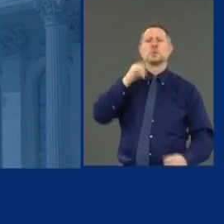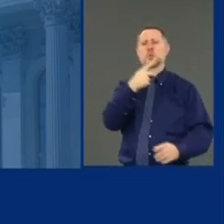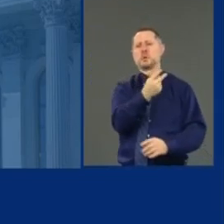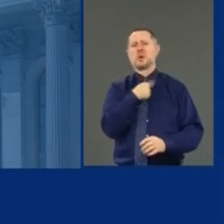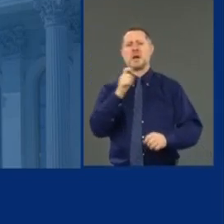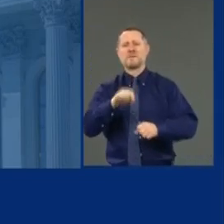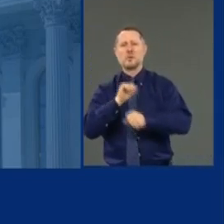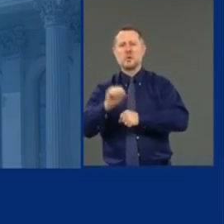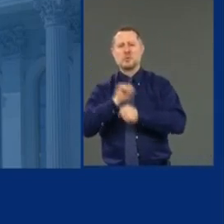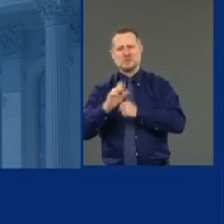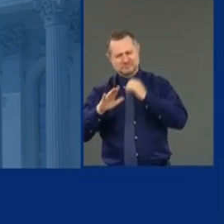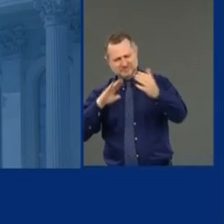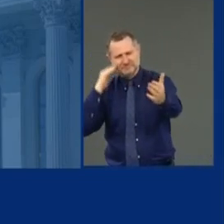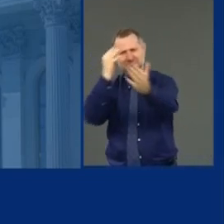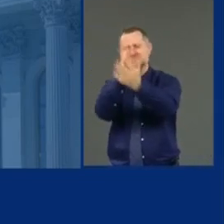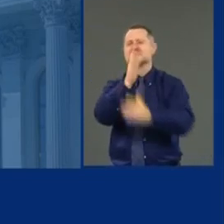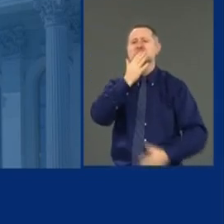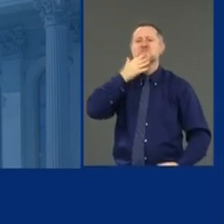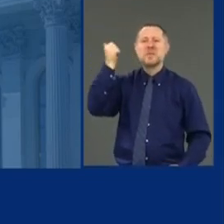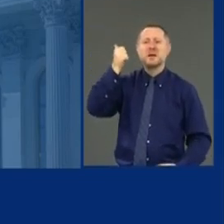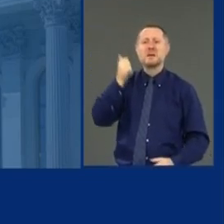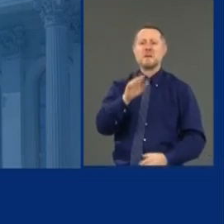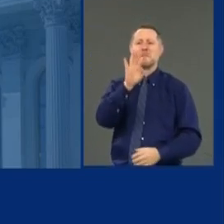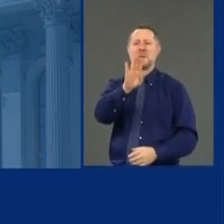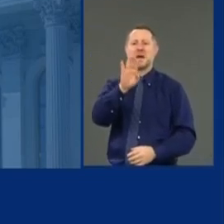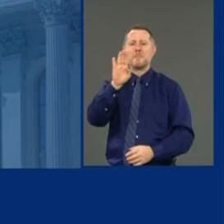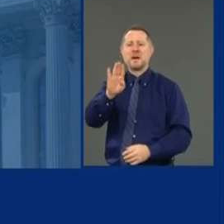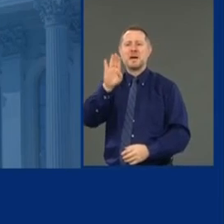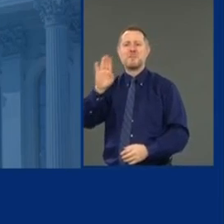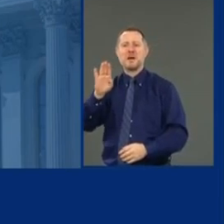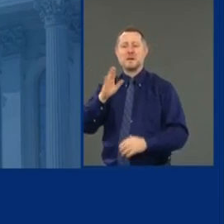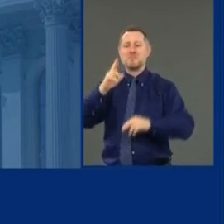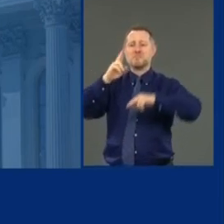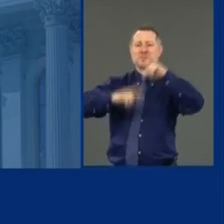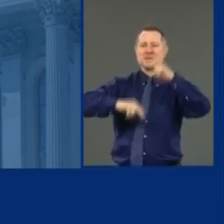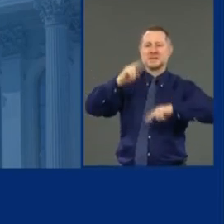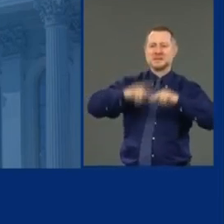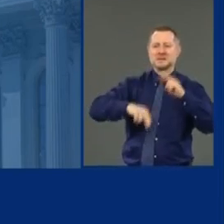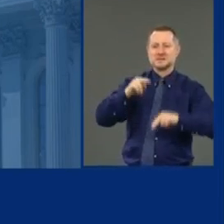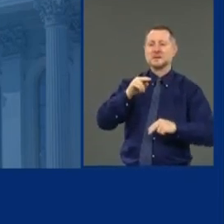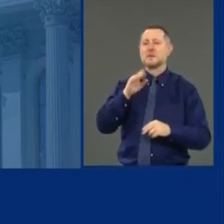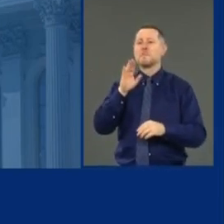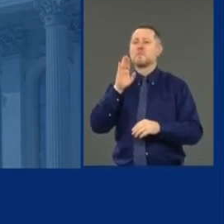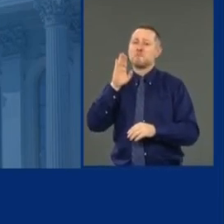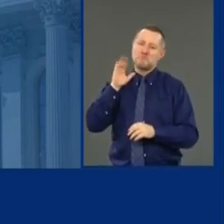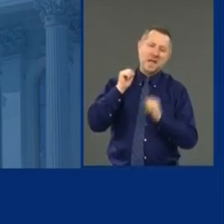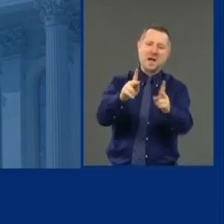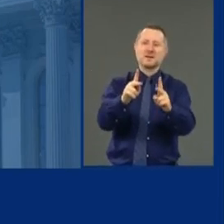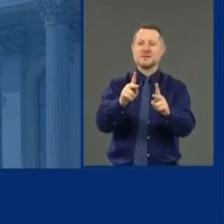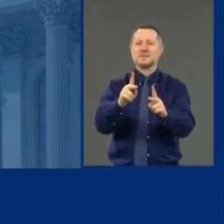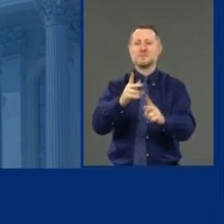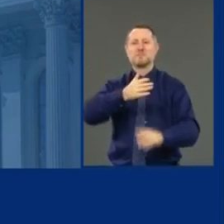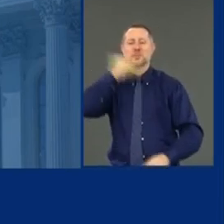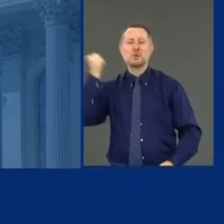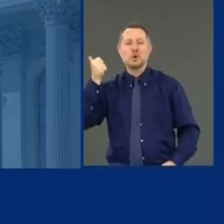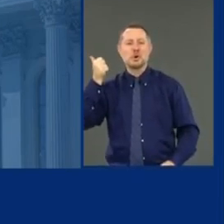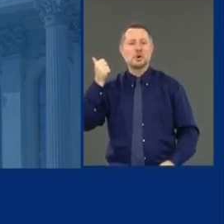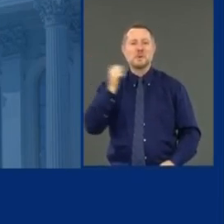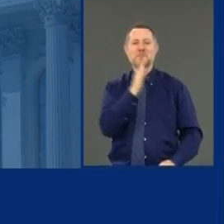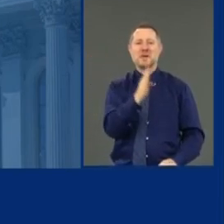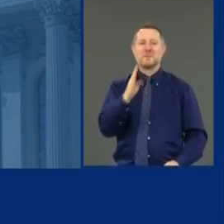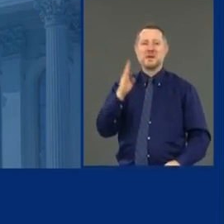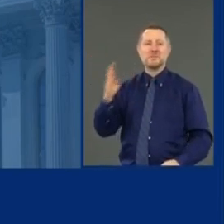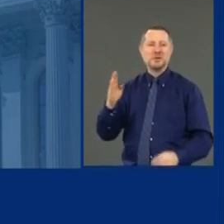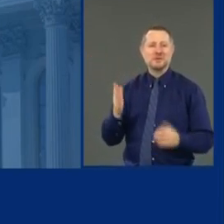BBB, build back better. We're not just going to return to where we were. We're going to be better than ever before. And